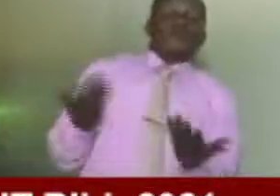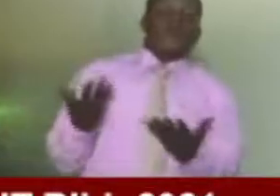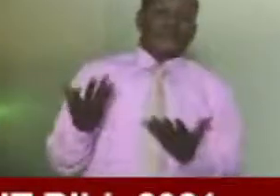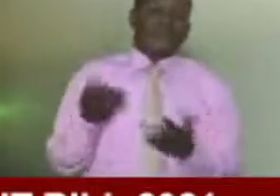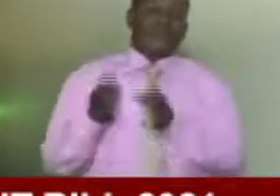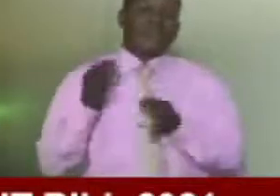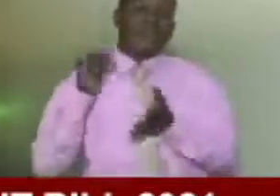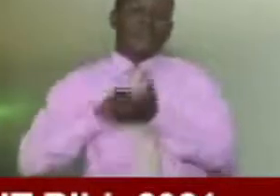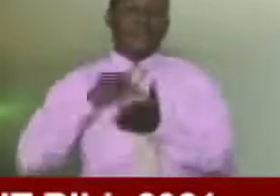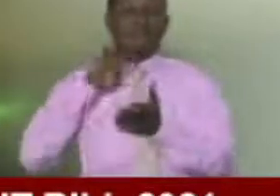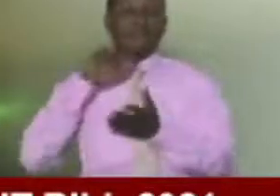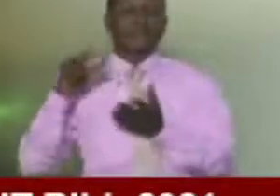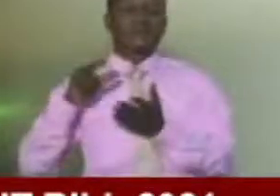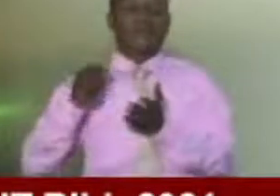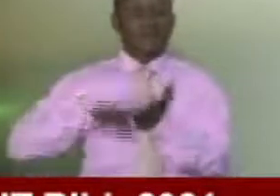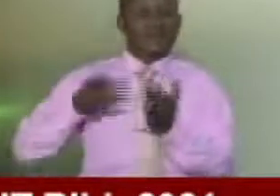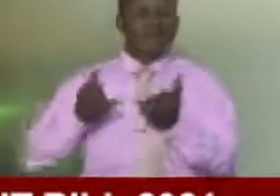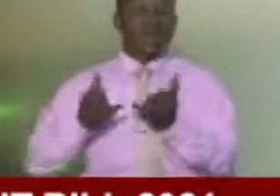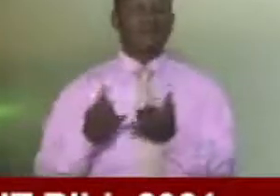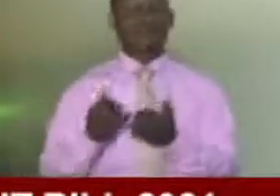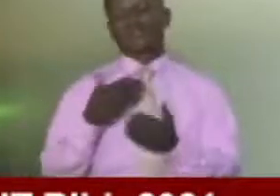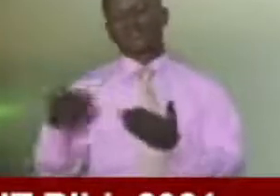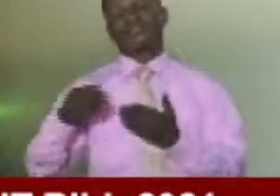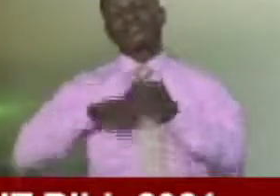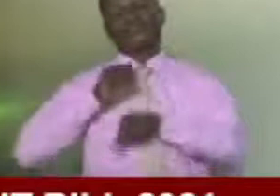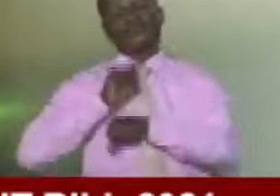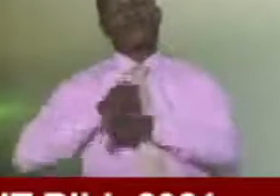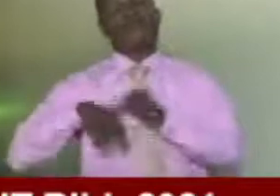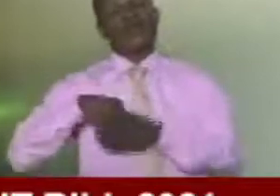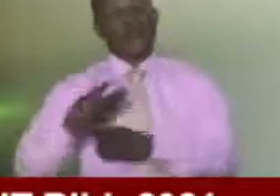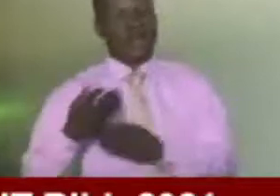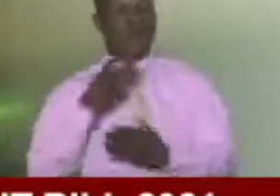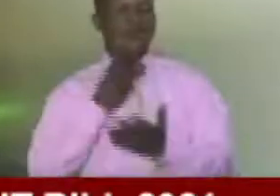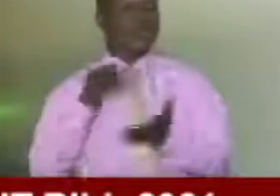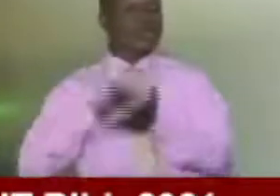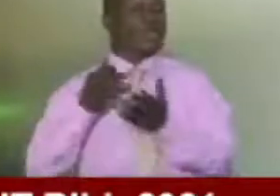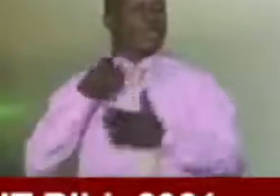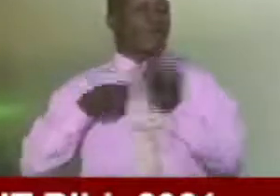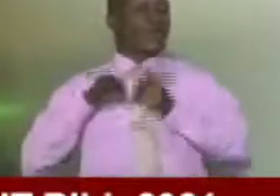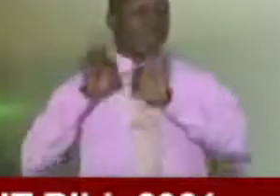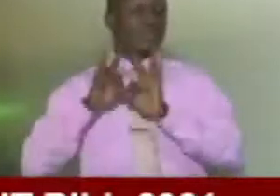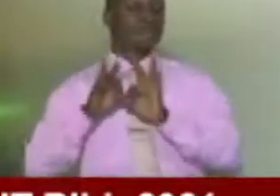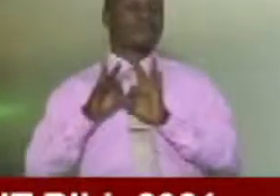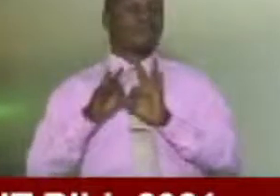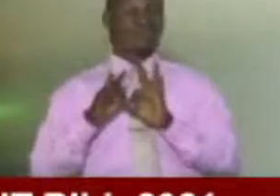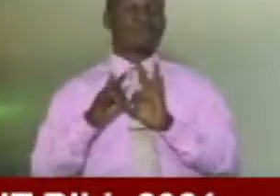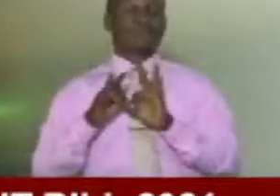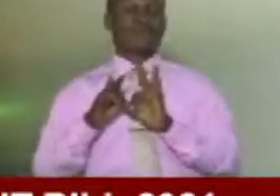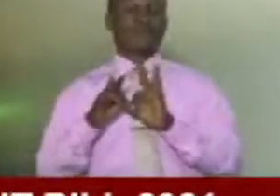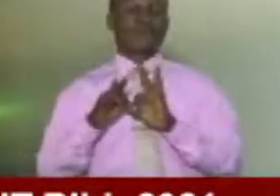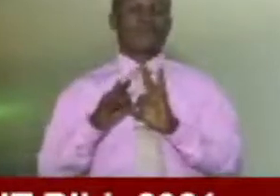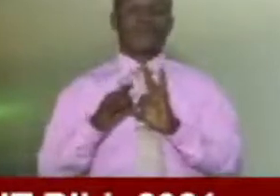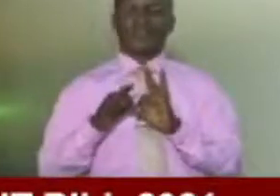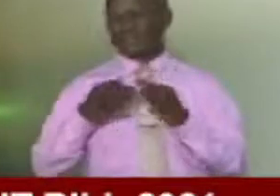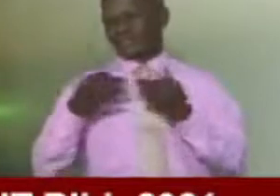it is announced in line with the Electoral Act. And I think that is what is important, that is beyond direct and indirect primaries. There